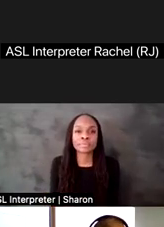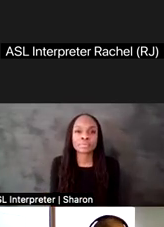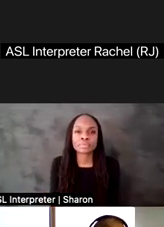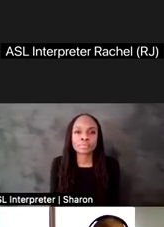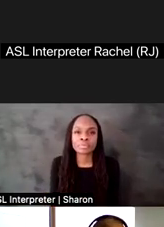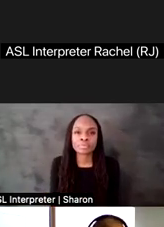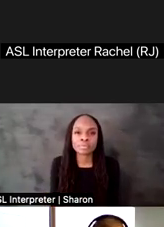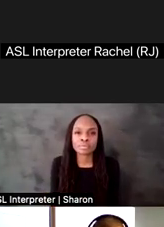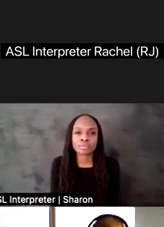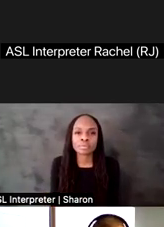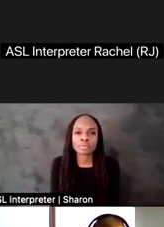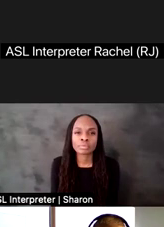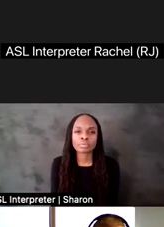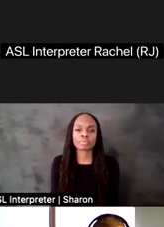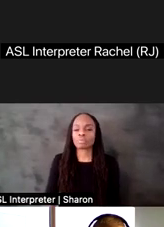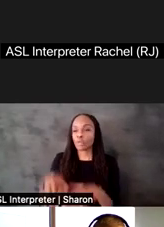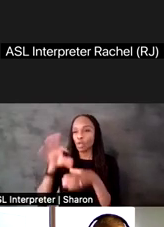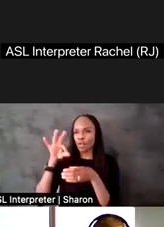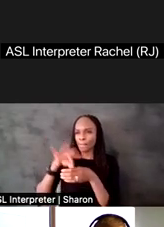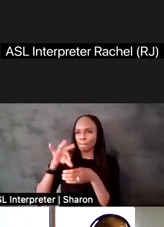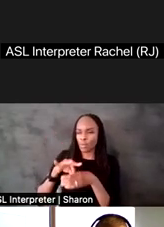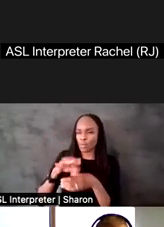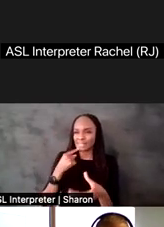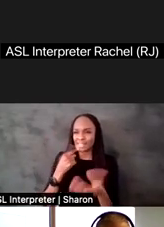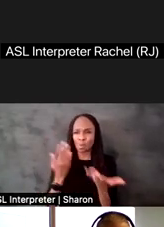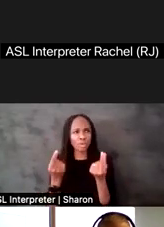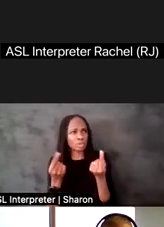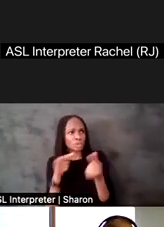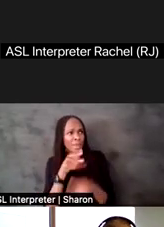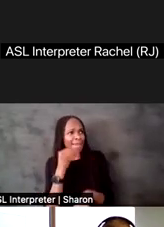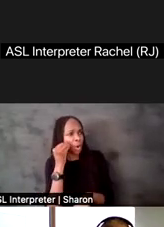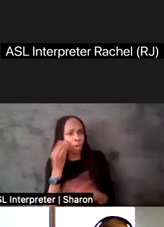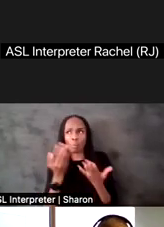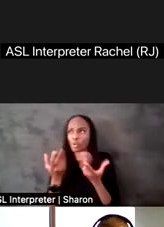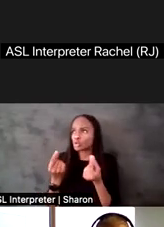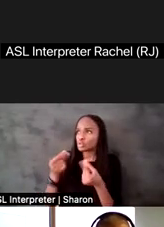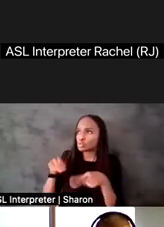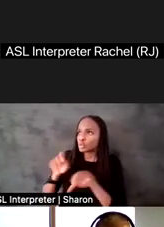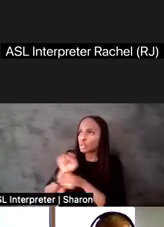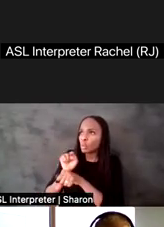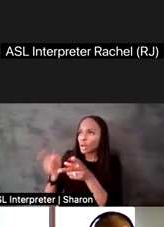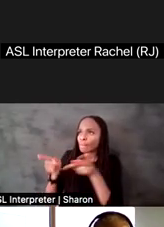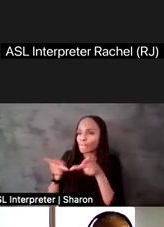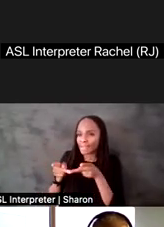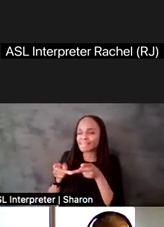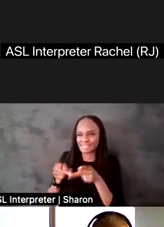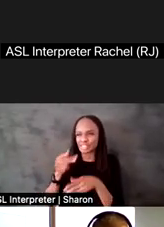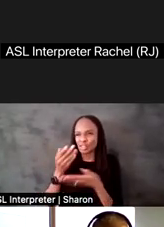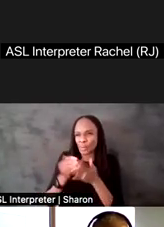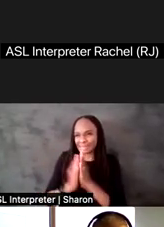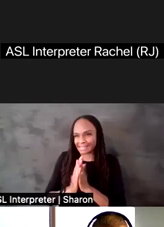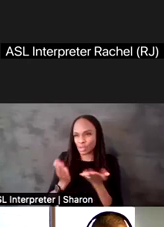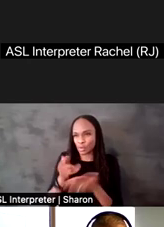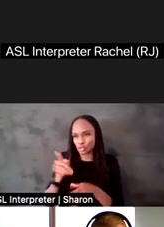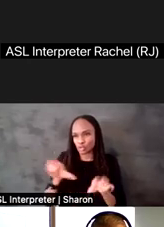The poll is indicating a lot of this you might think about what to do at home, but also what to do in the workplace. So we're kind of asking what you've done there